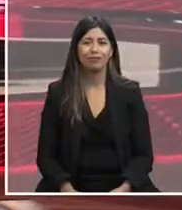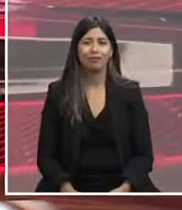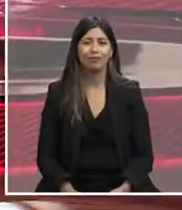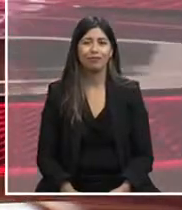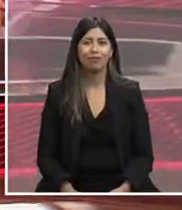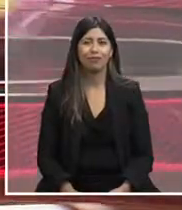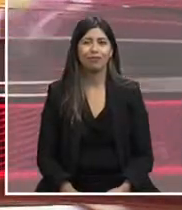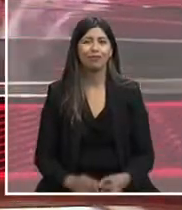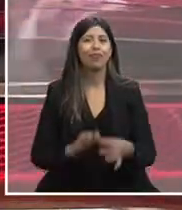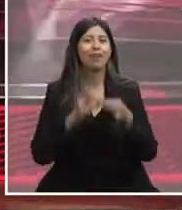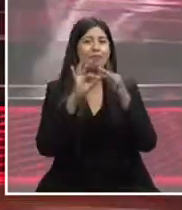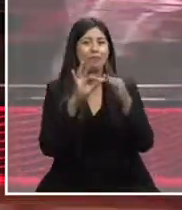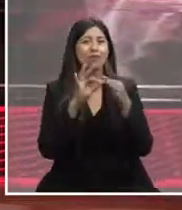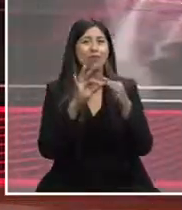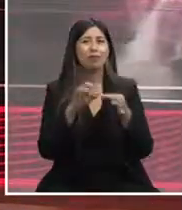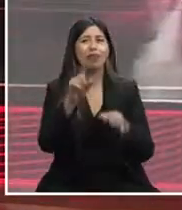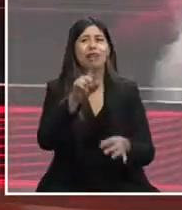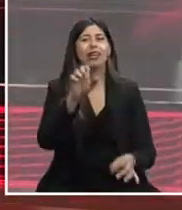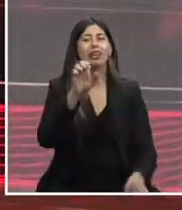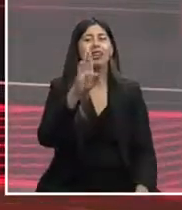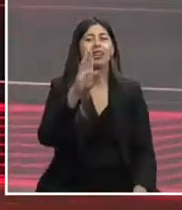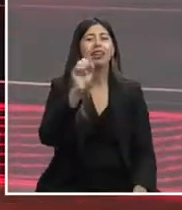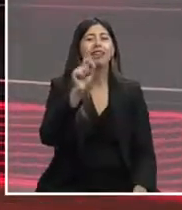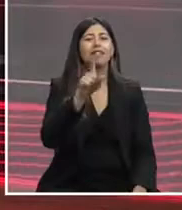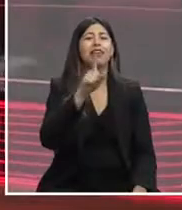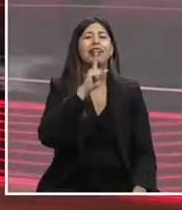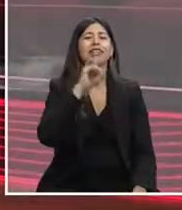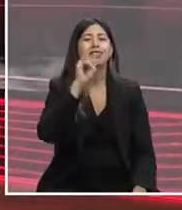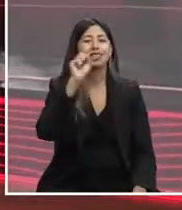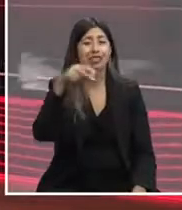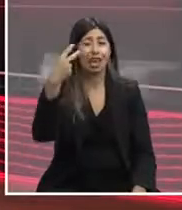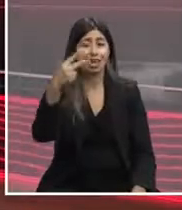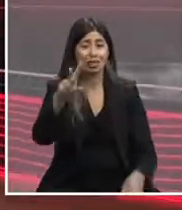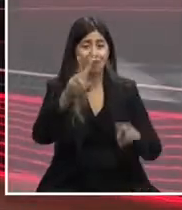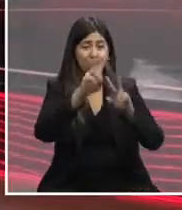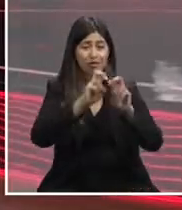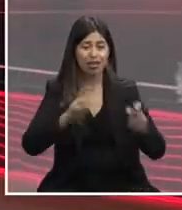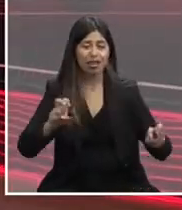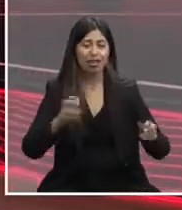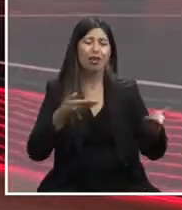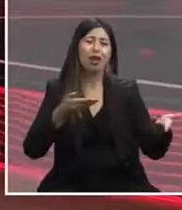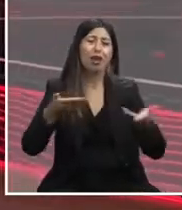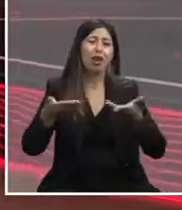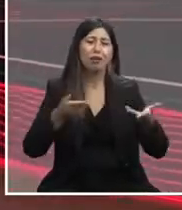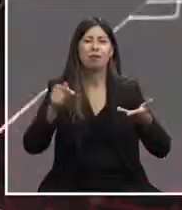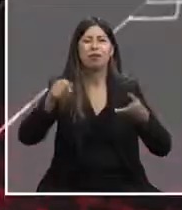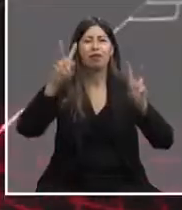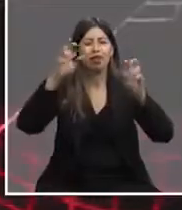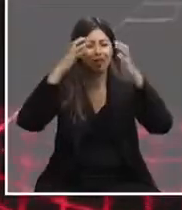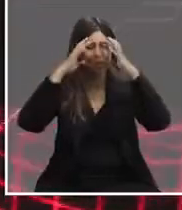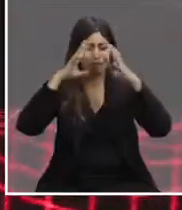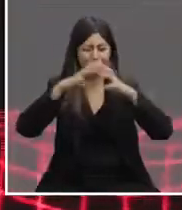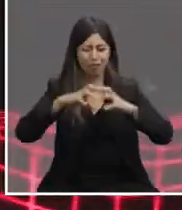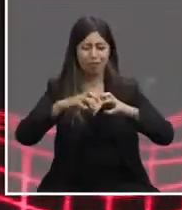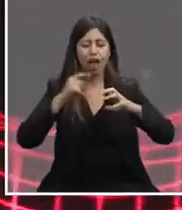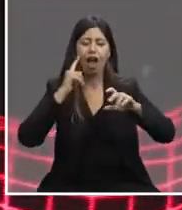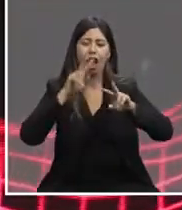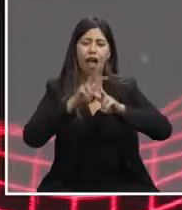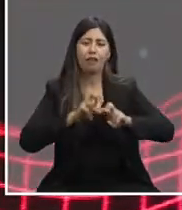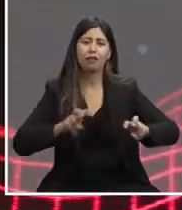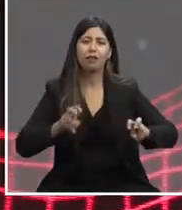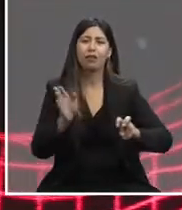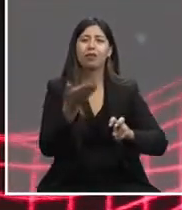Muchas, muchas gracias, Sebastián, por compartir tus investigaciones en torno al cerebro, a nuestra